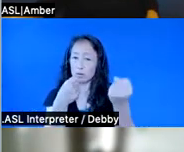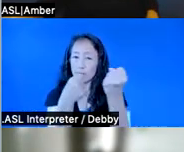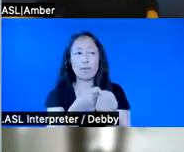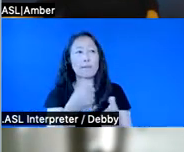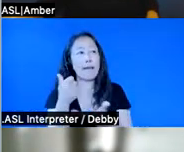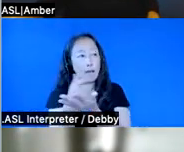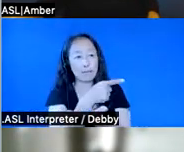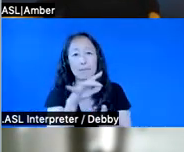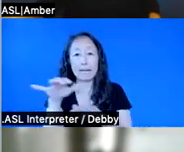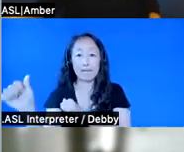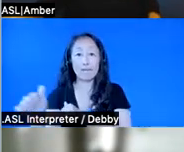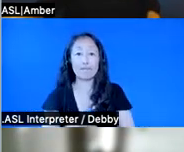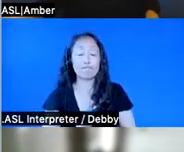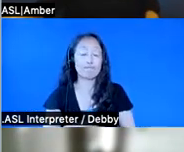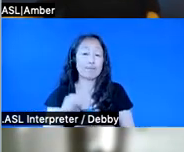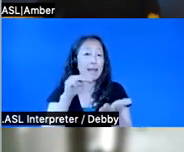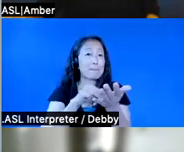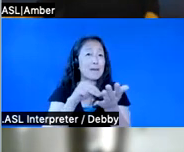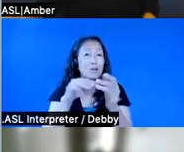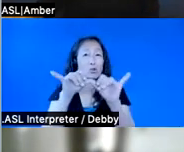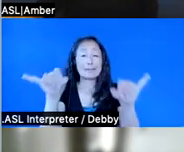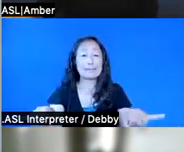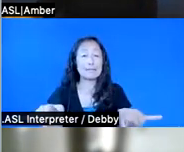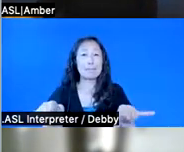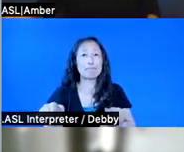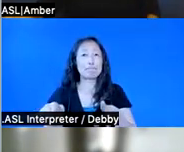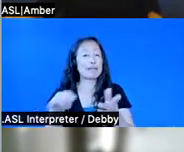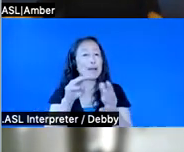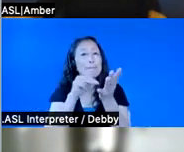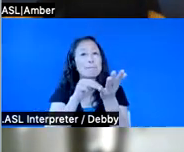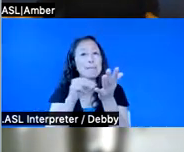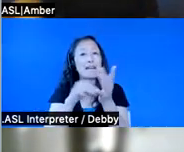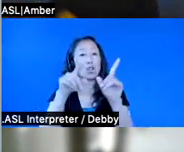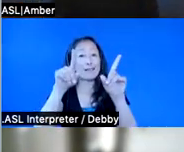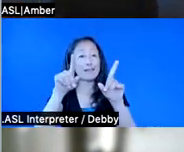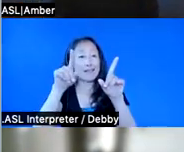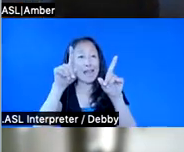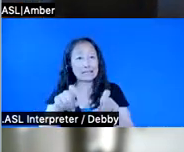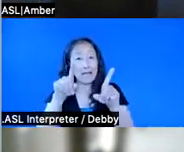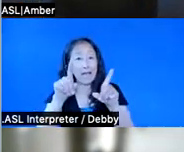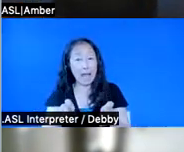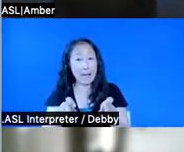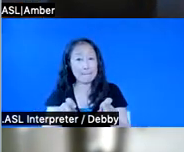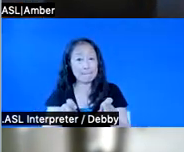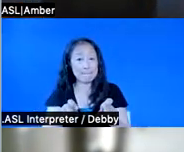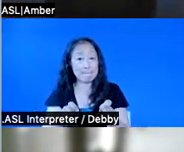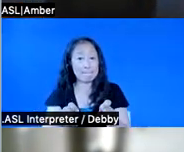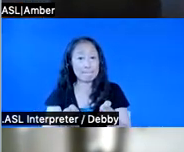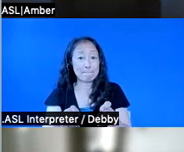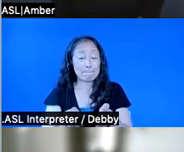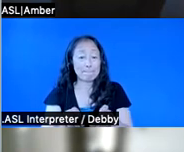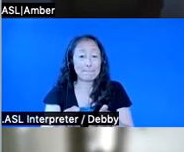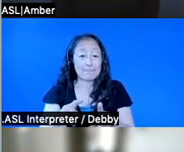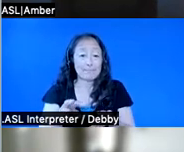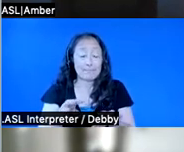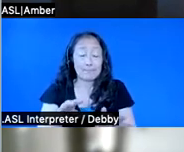you know, certainly the medical exam immediately after a sexual assault is for evidence collection,